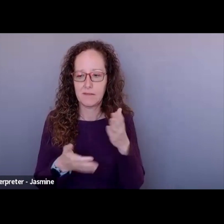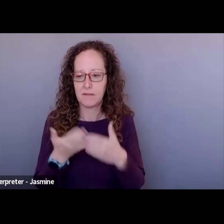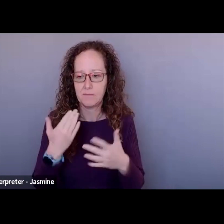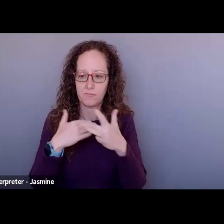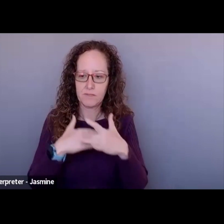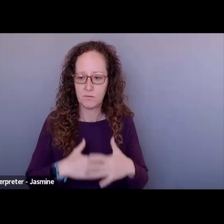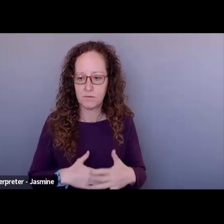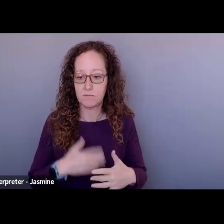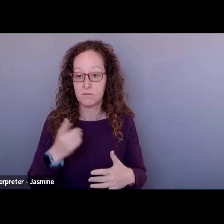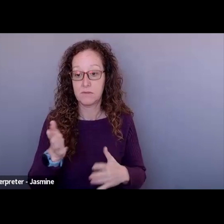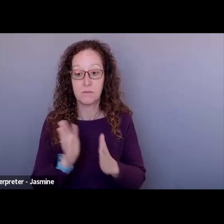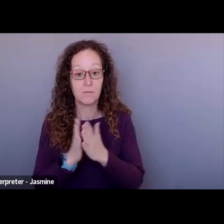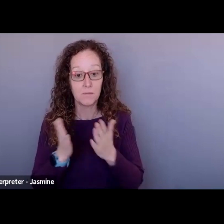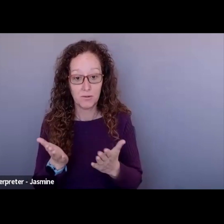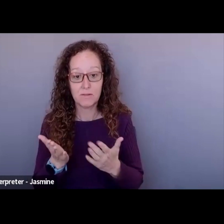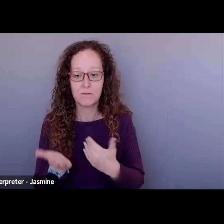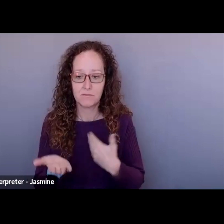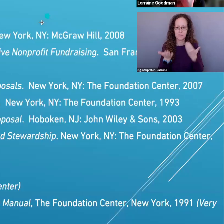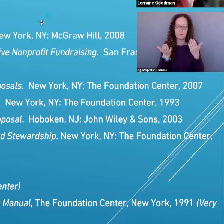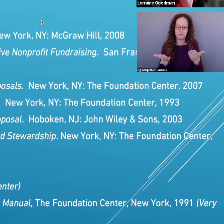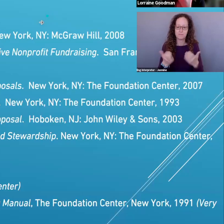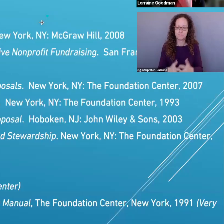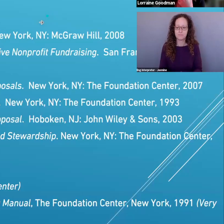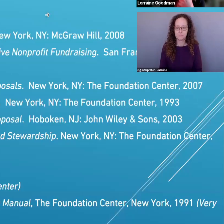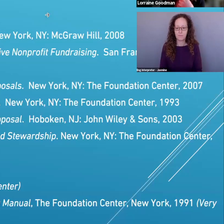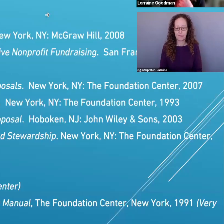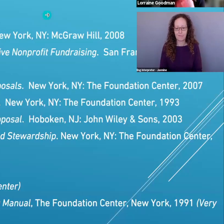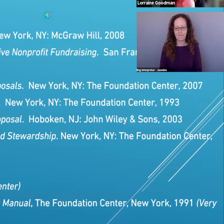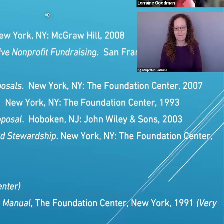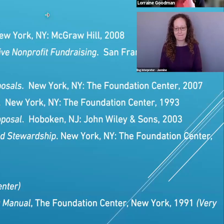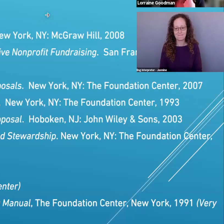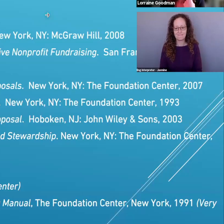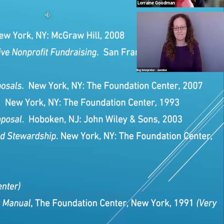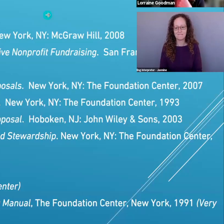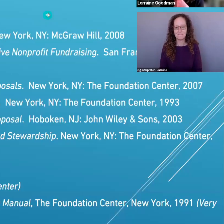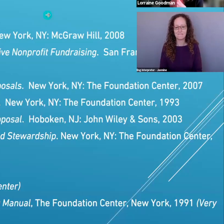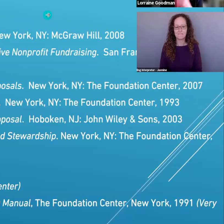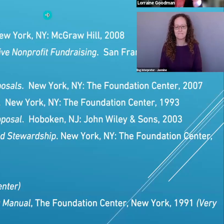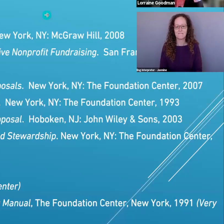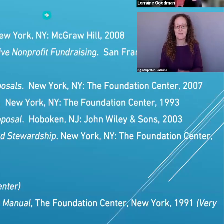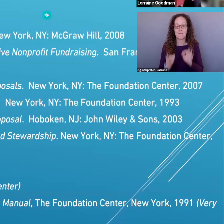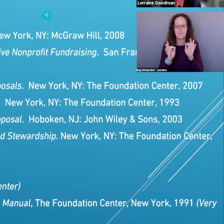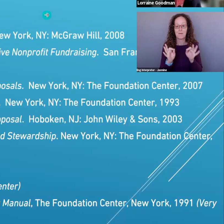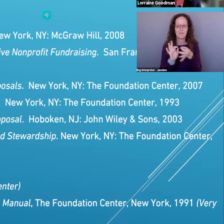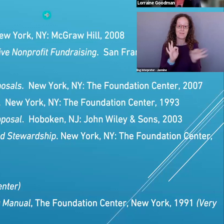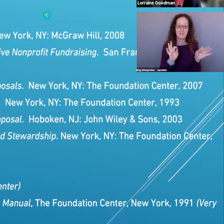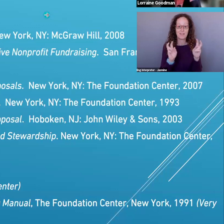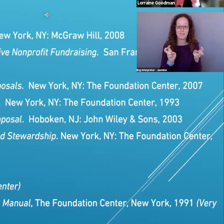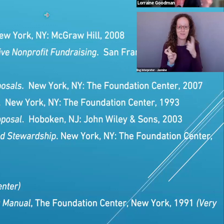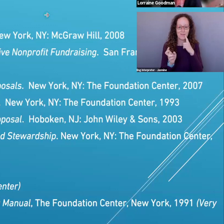books that I recommend, um, perfect phrases for grant writing proposals. Um,